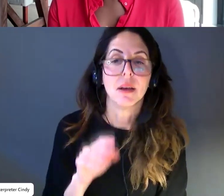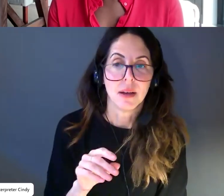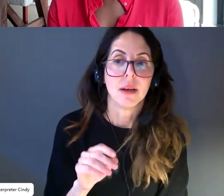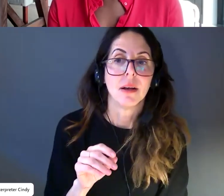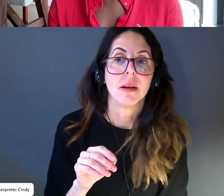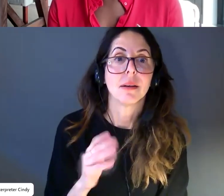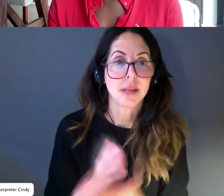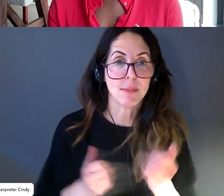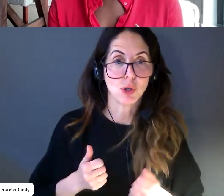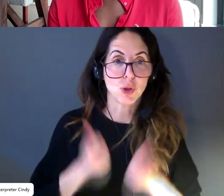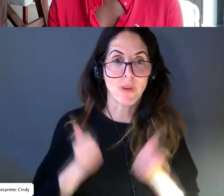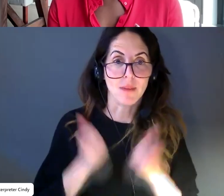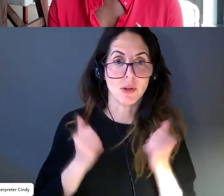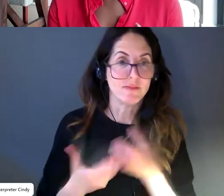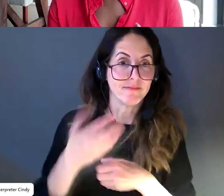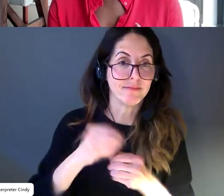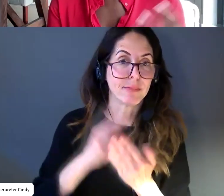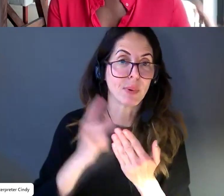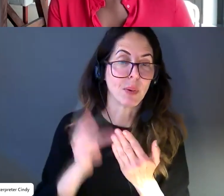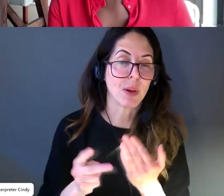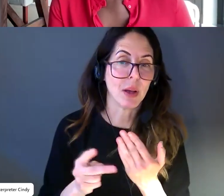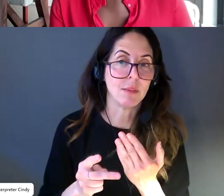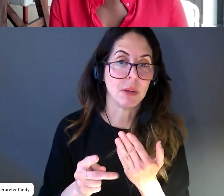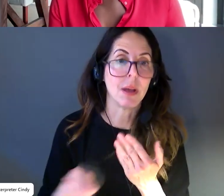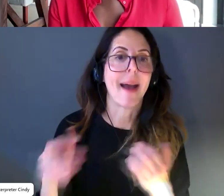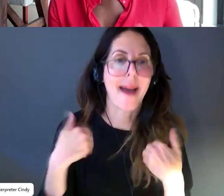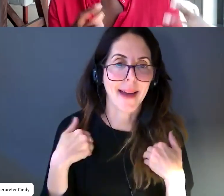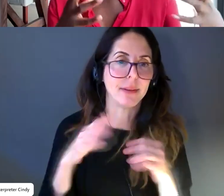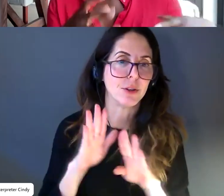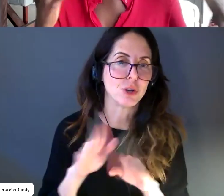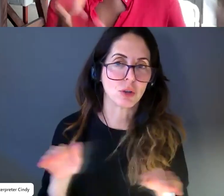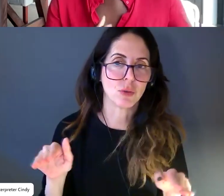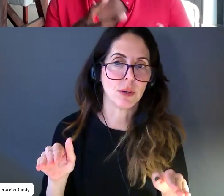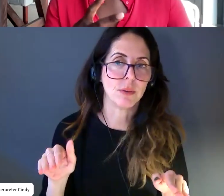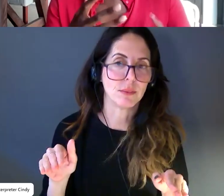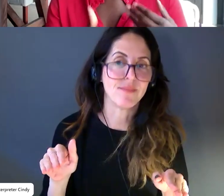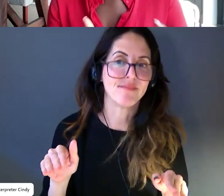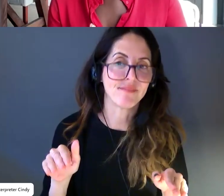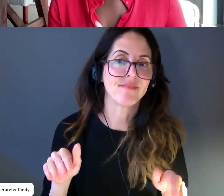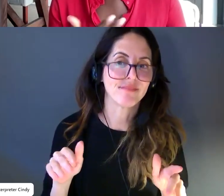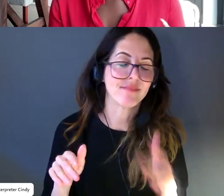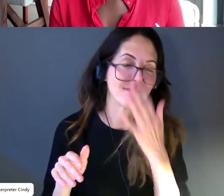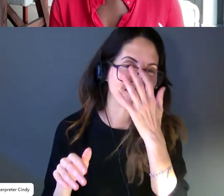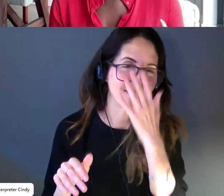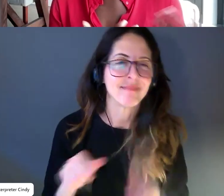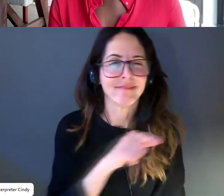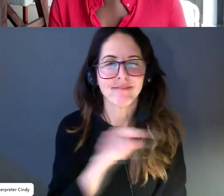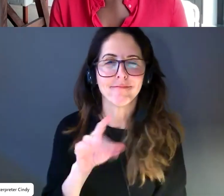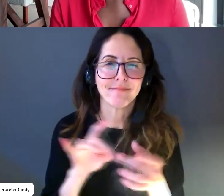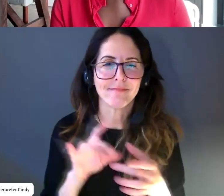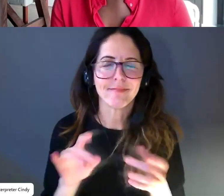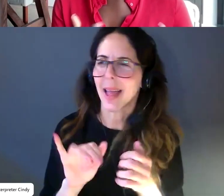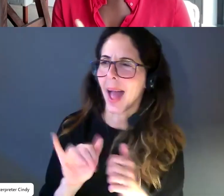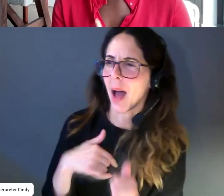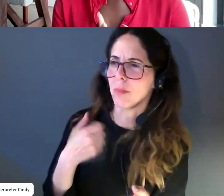were survivors that had children, had young children, and talked about maybe how to best support